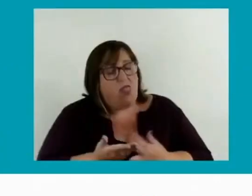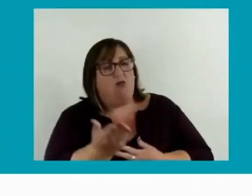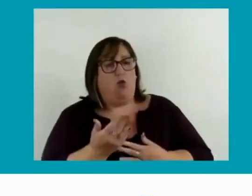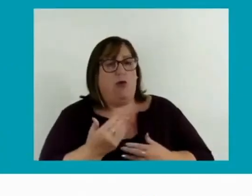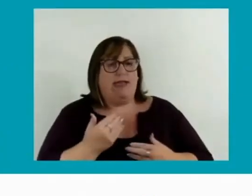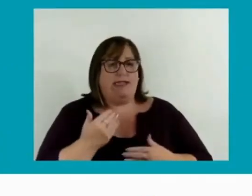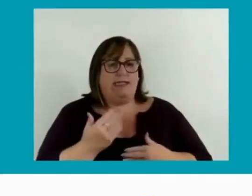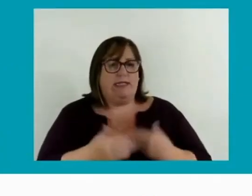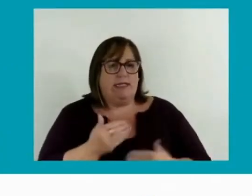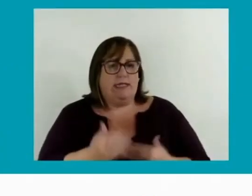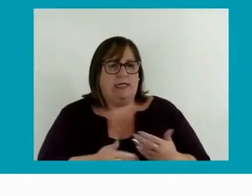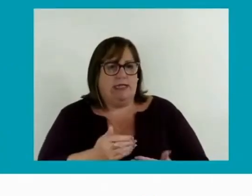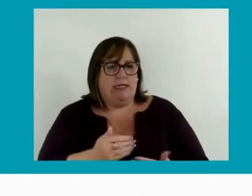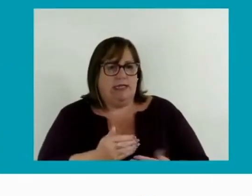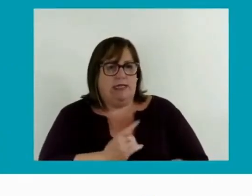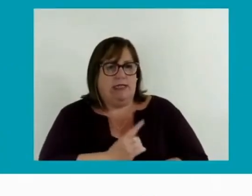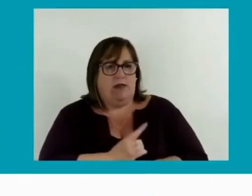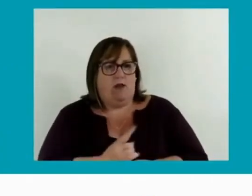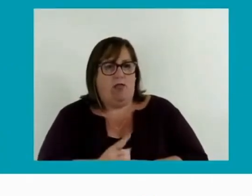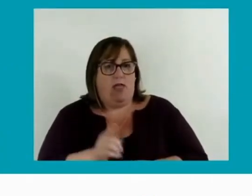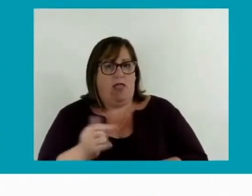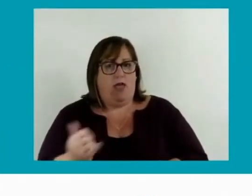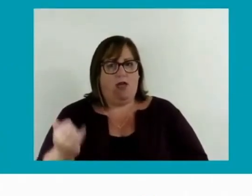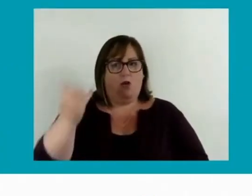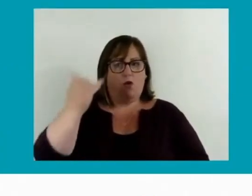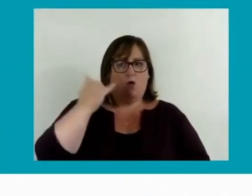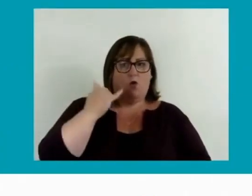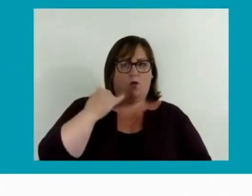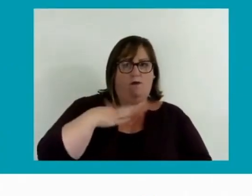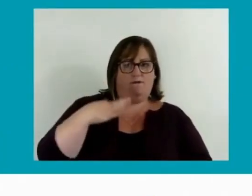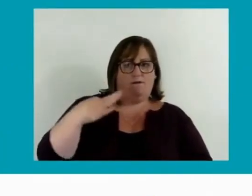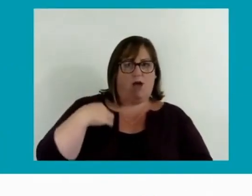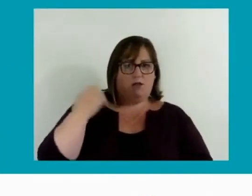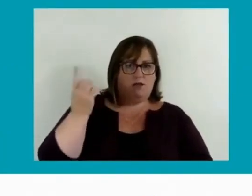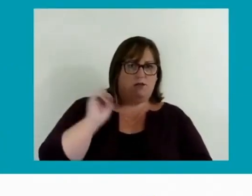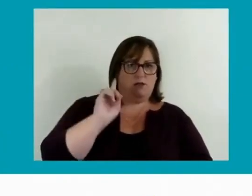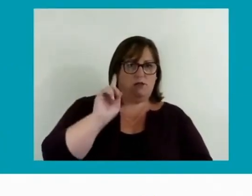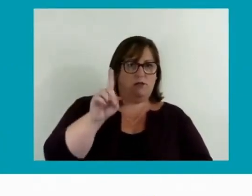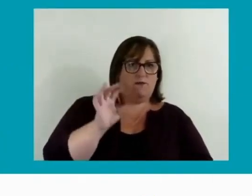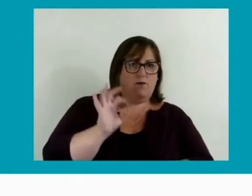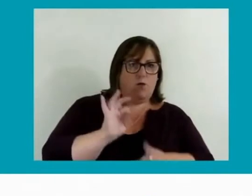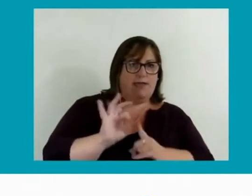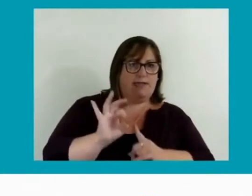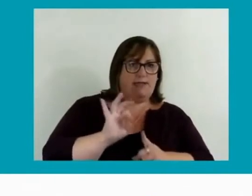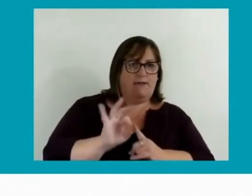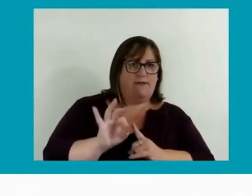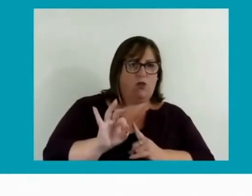When they called me up to invite me to an interview, I was immediately greeted with